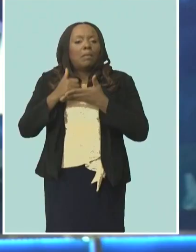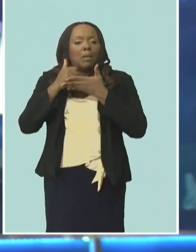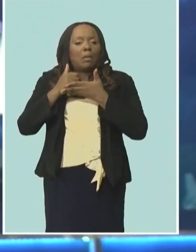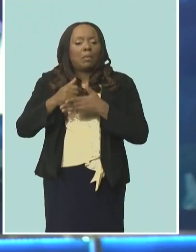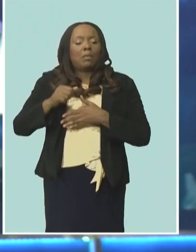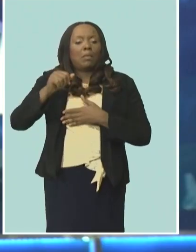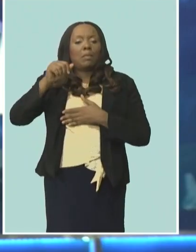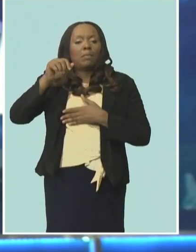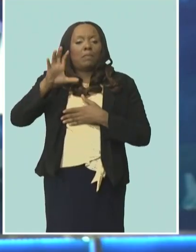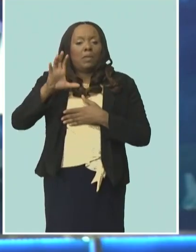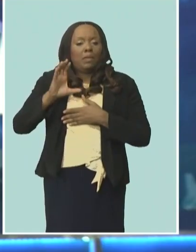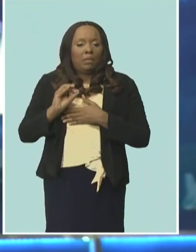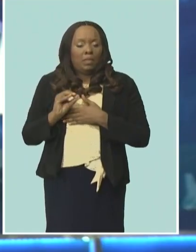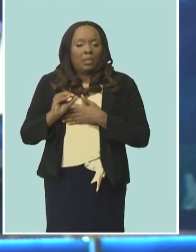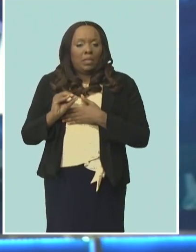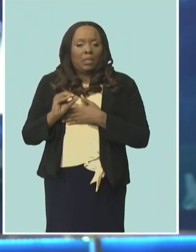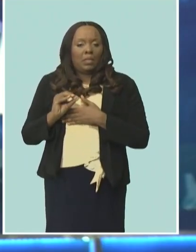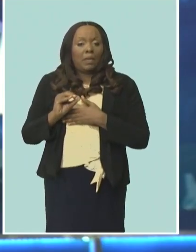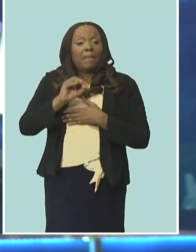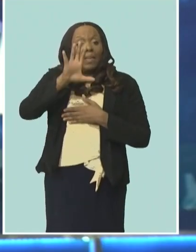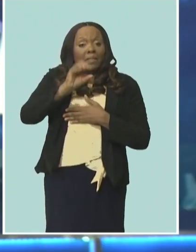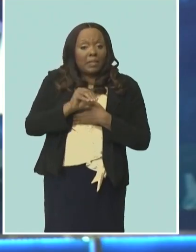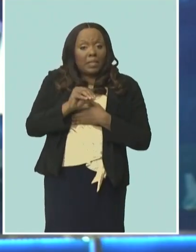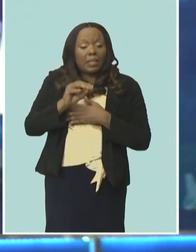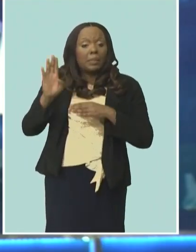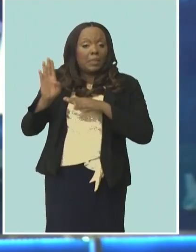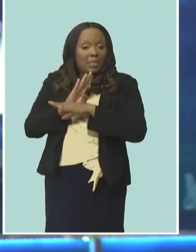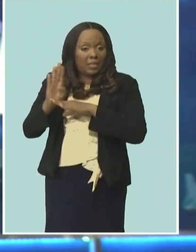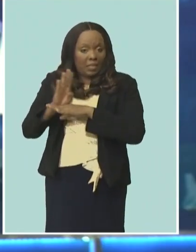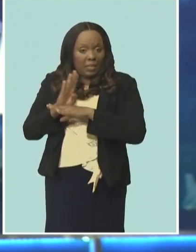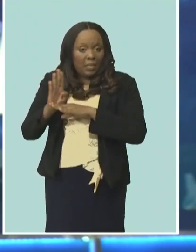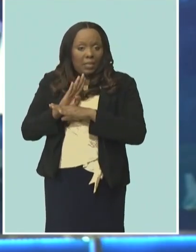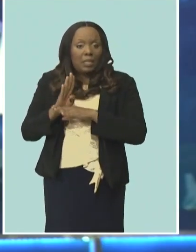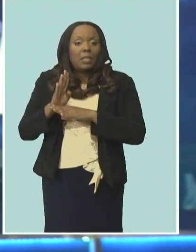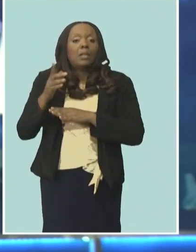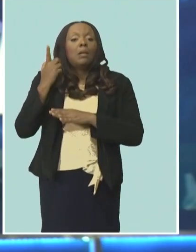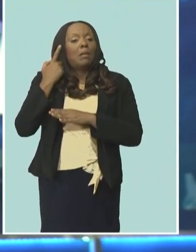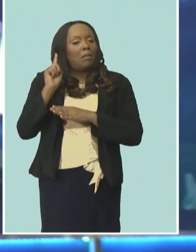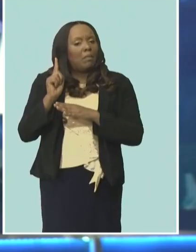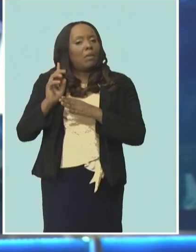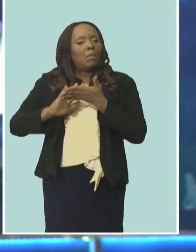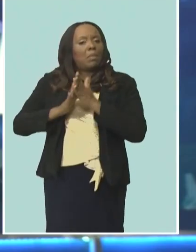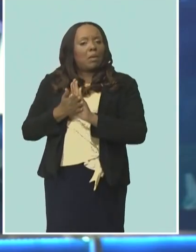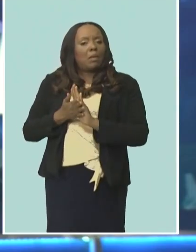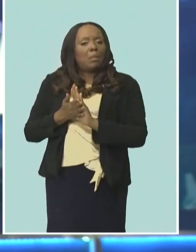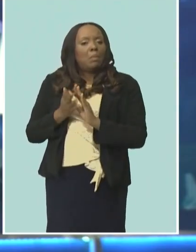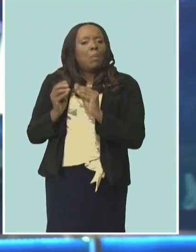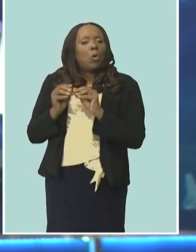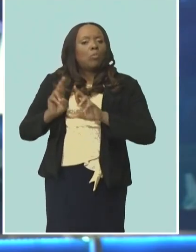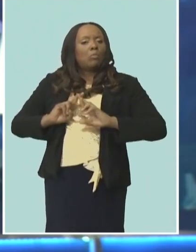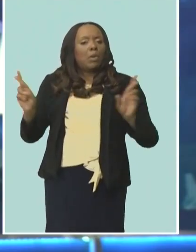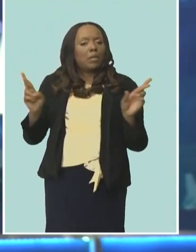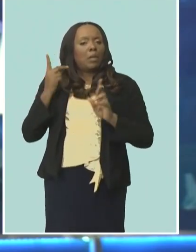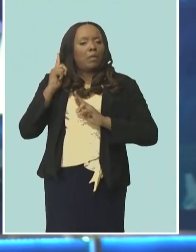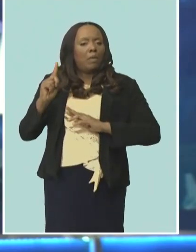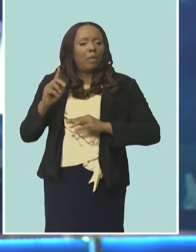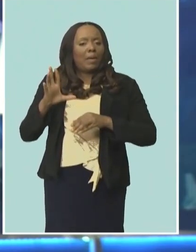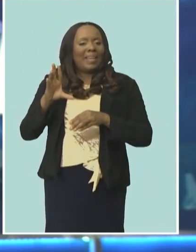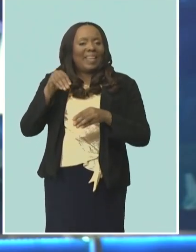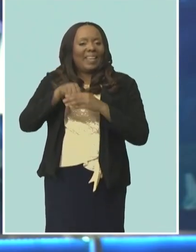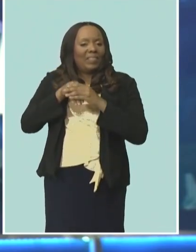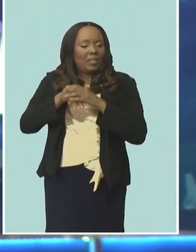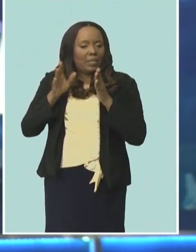50 firms, with the goal that at least 20 of these businesses will become investor ready and list on the IGM. President